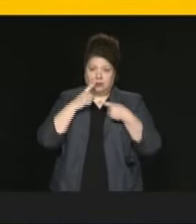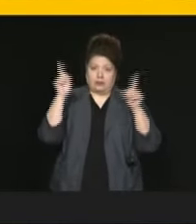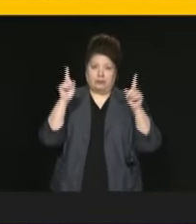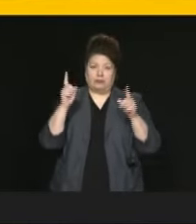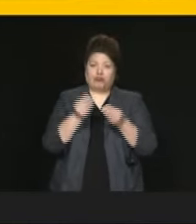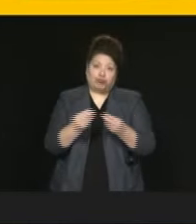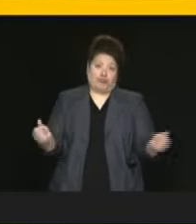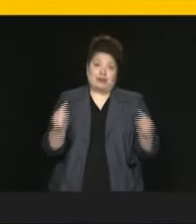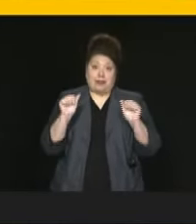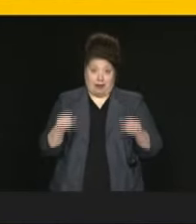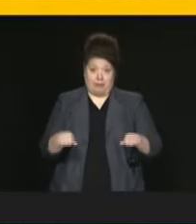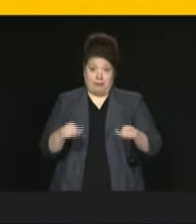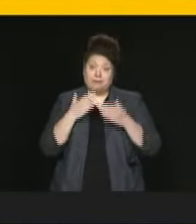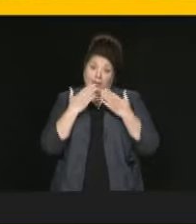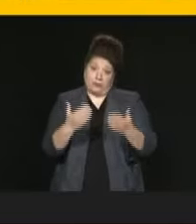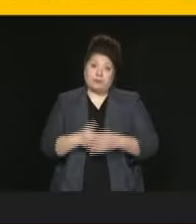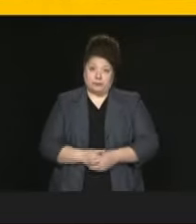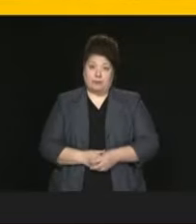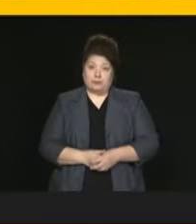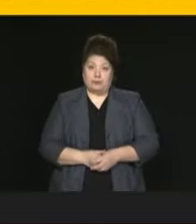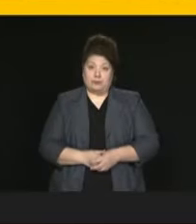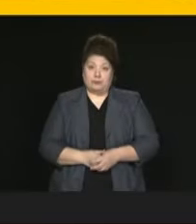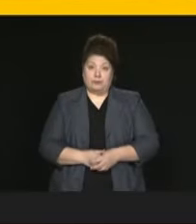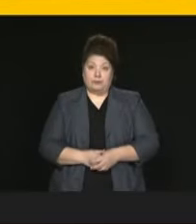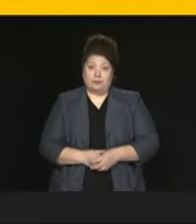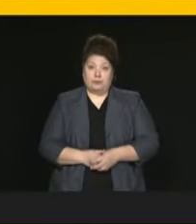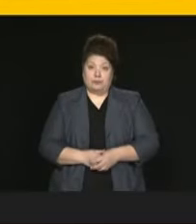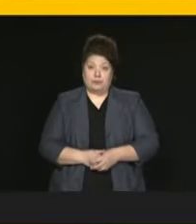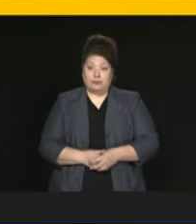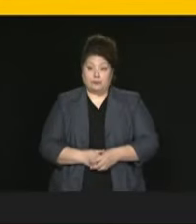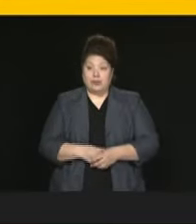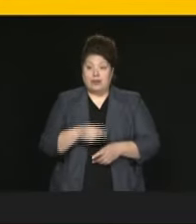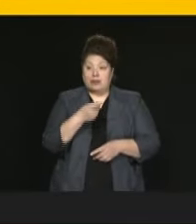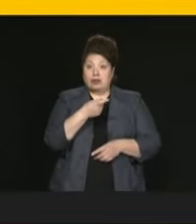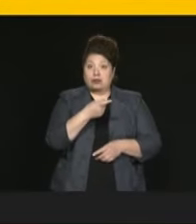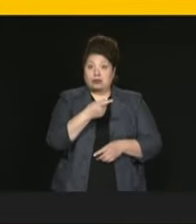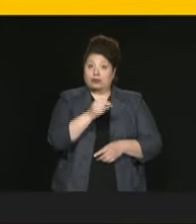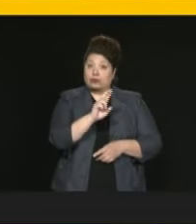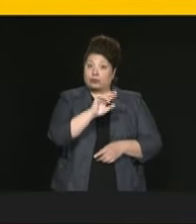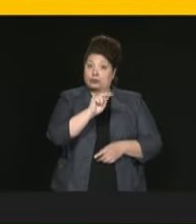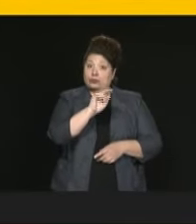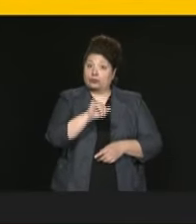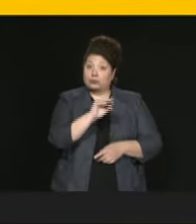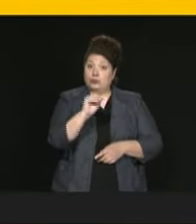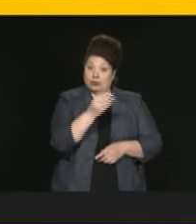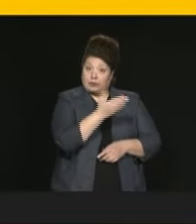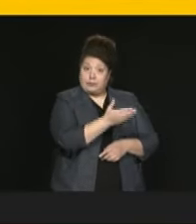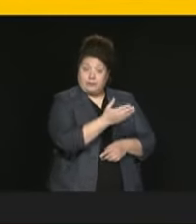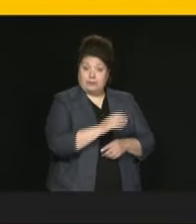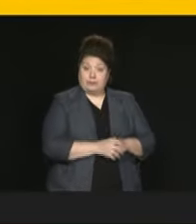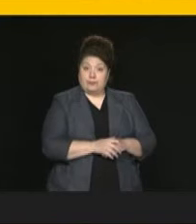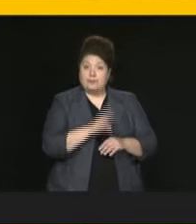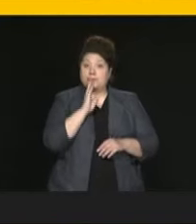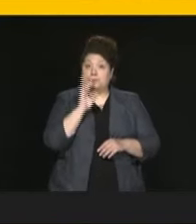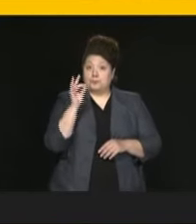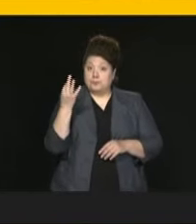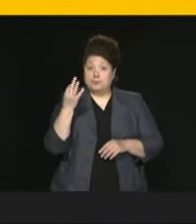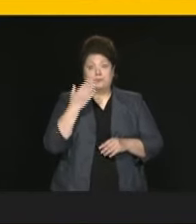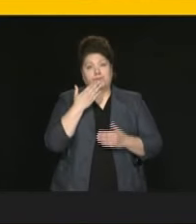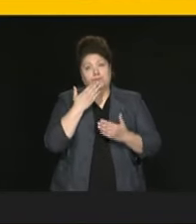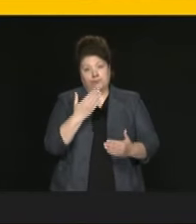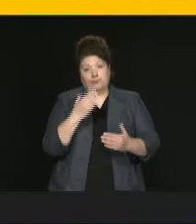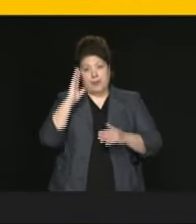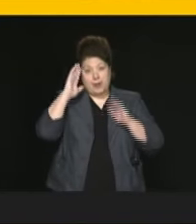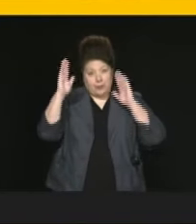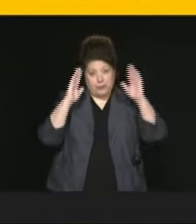Merci, Dr. Tam. Dr. New. Thank you, Dr. Tam. Dr. New. Thank you. Hello. As usual, I